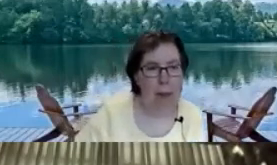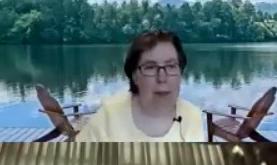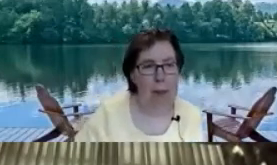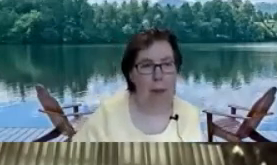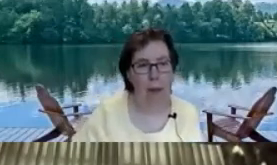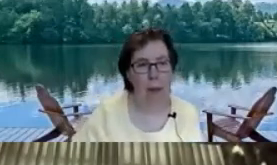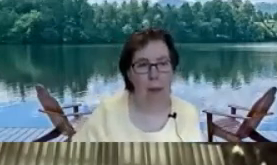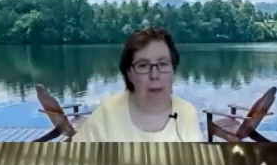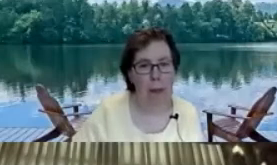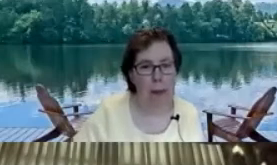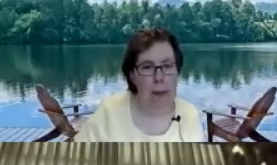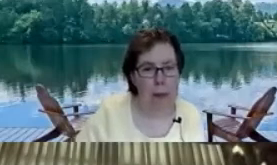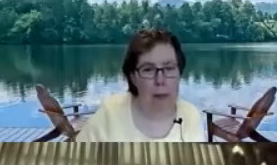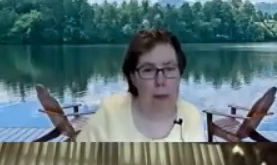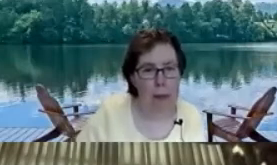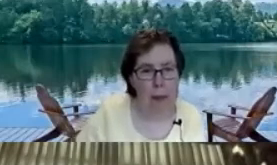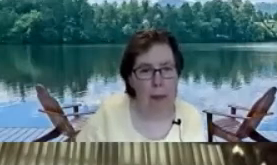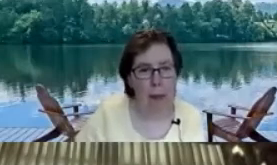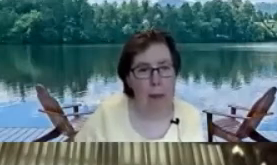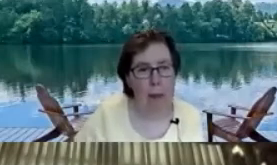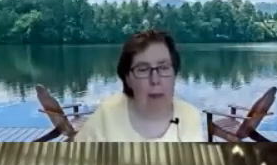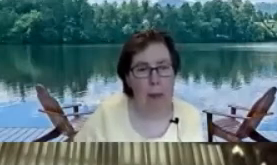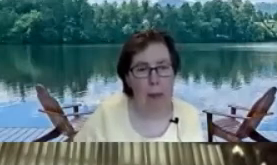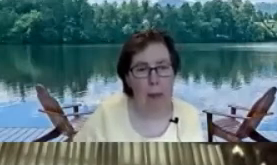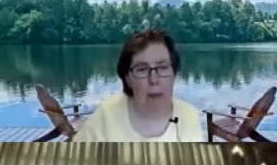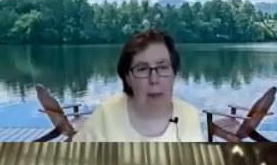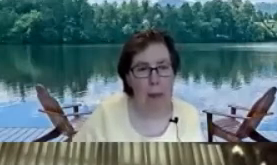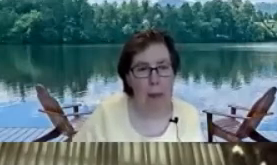Paige, let's go to the next one.